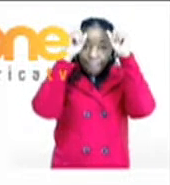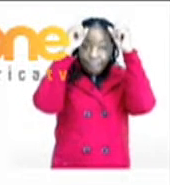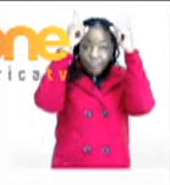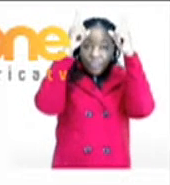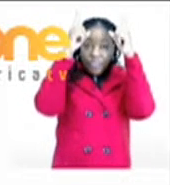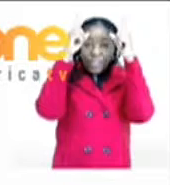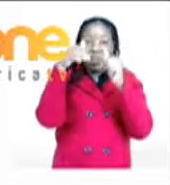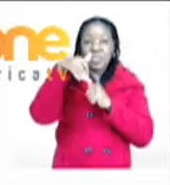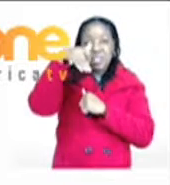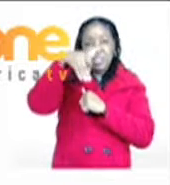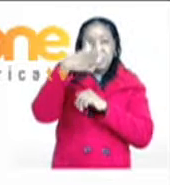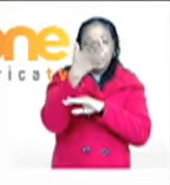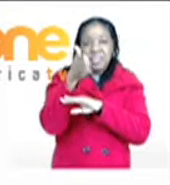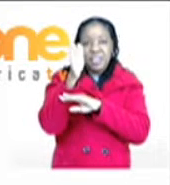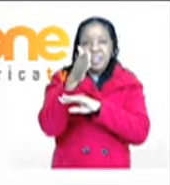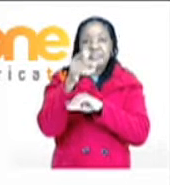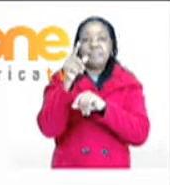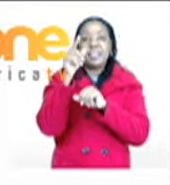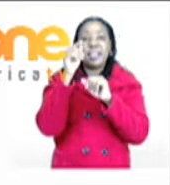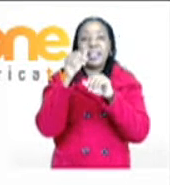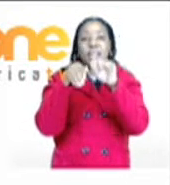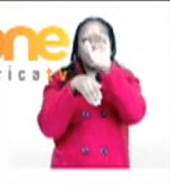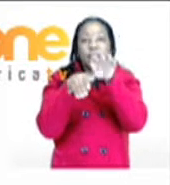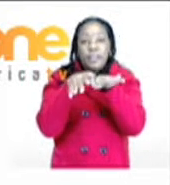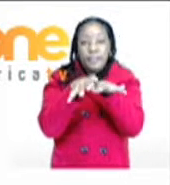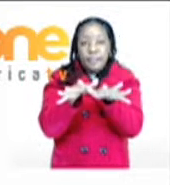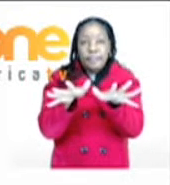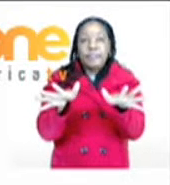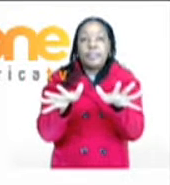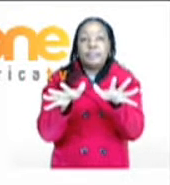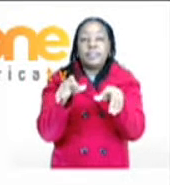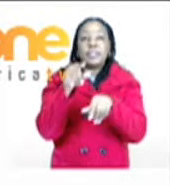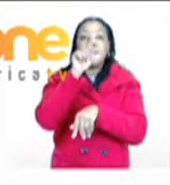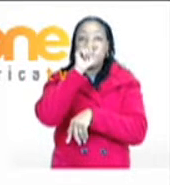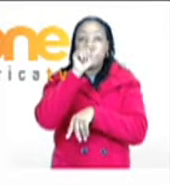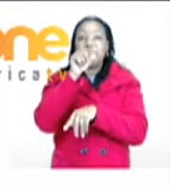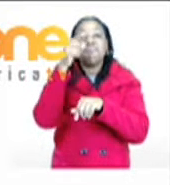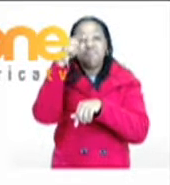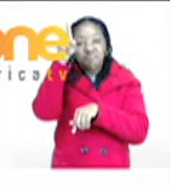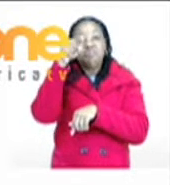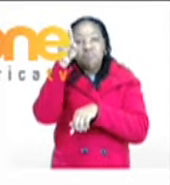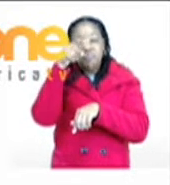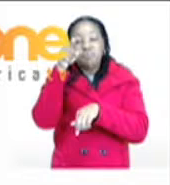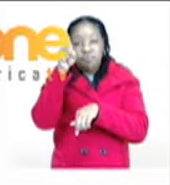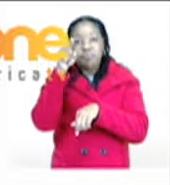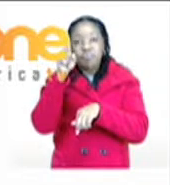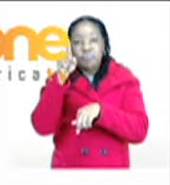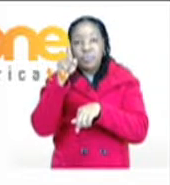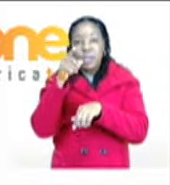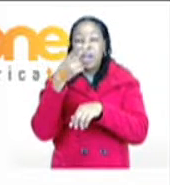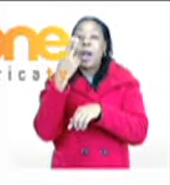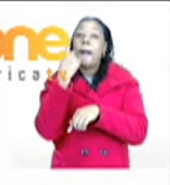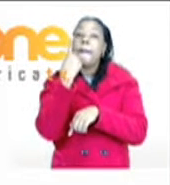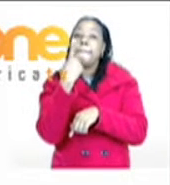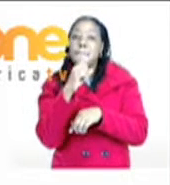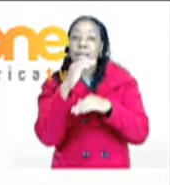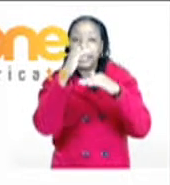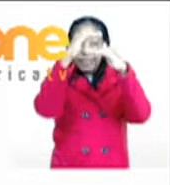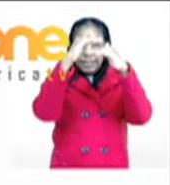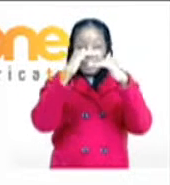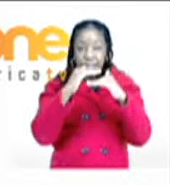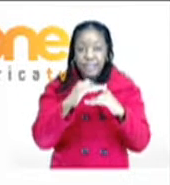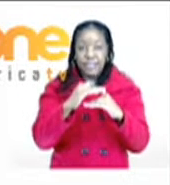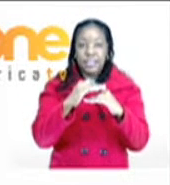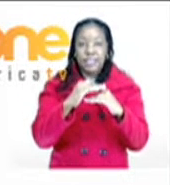place. Now let's look at the bottom picture and find out what is different with